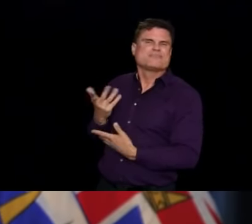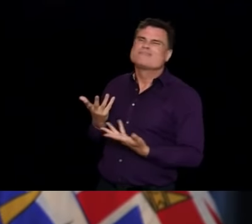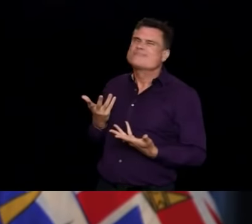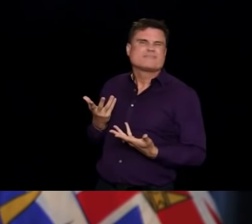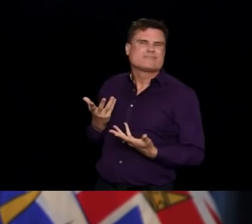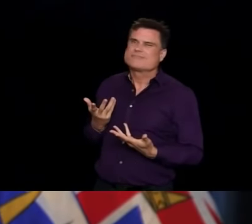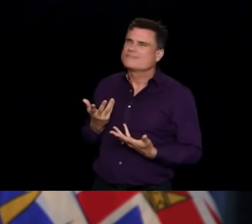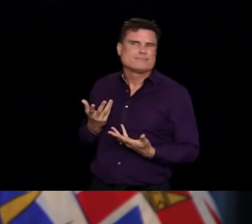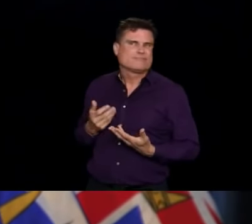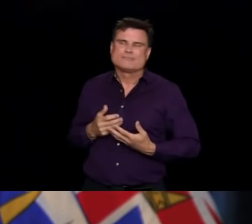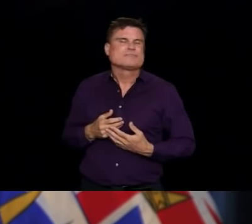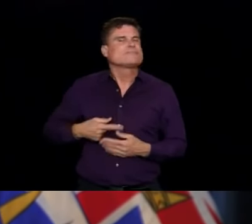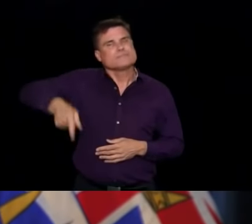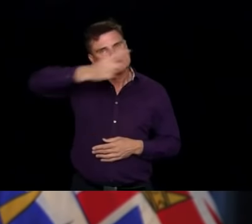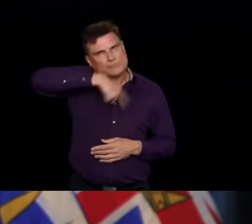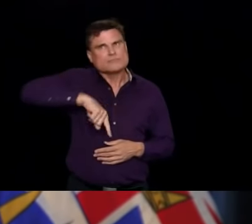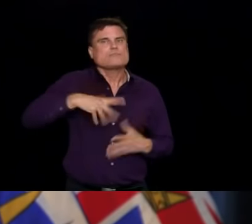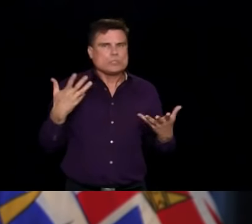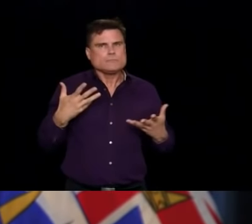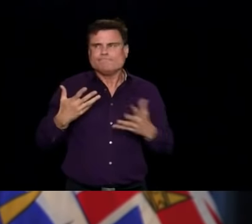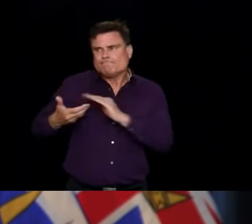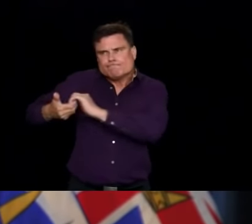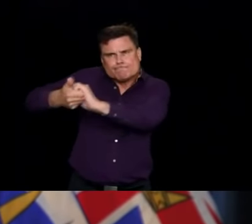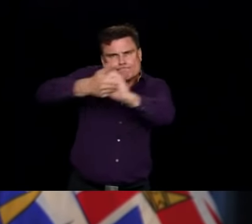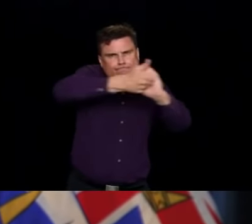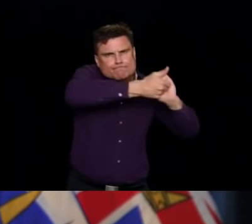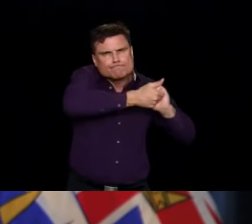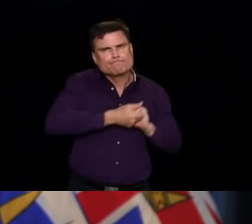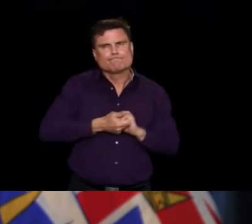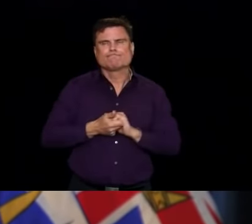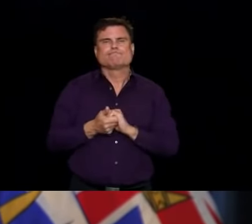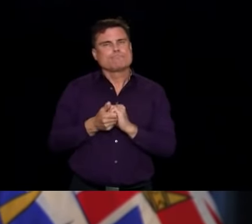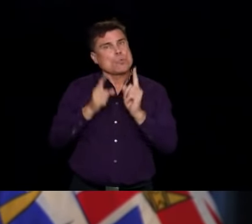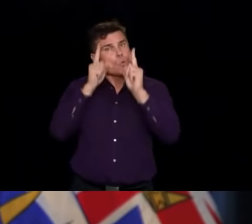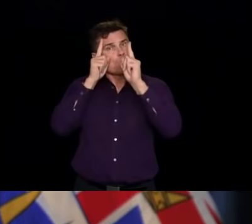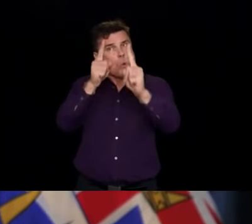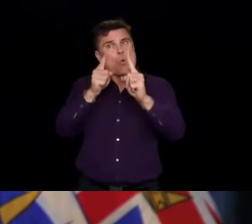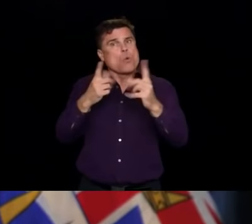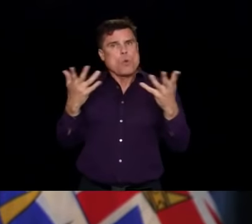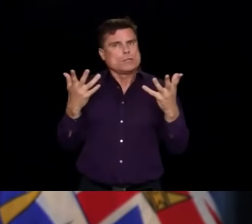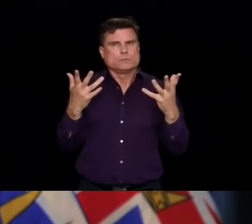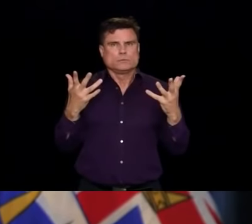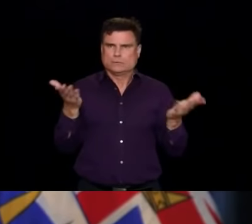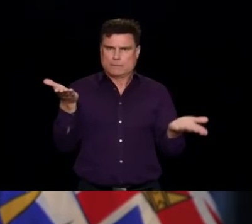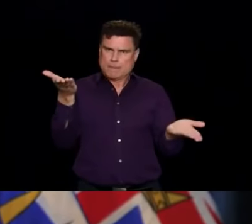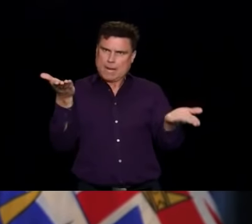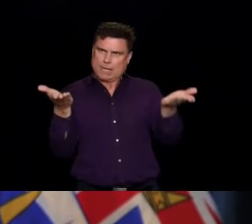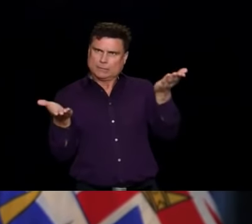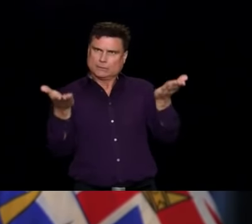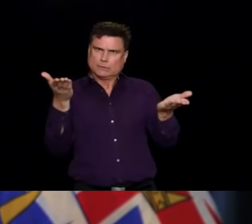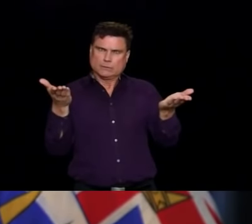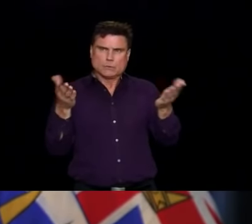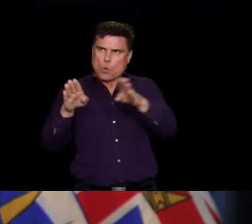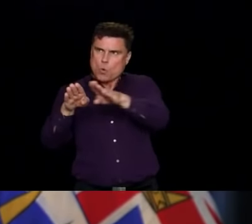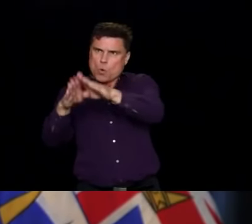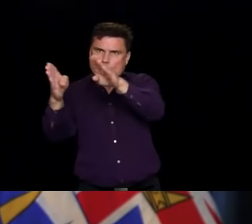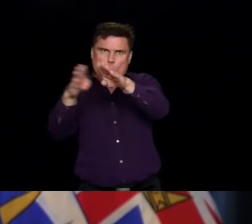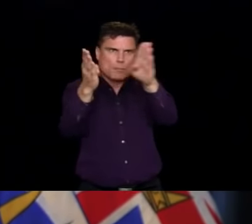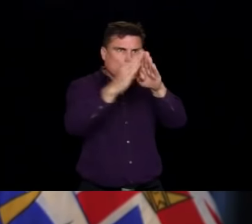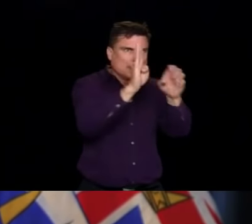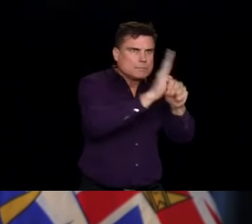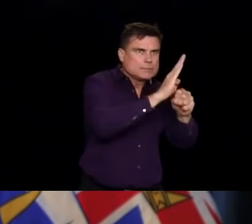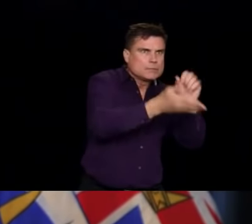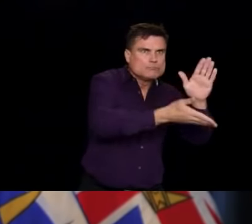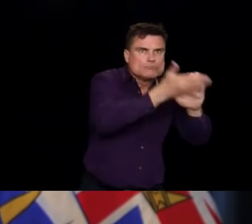all of us safe in the weeks and months to help, ahead. And we need to keep that balance so that we can continue to have visitors to